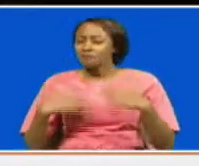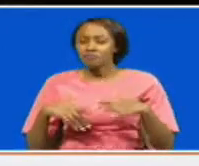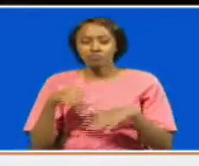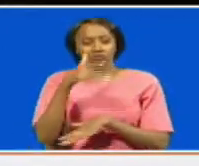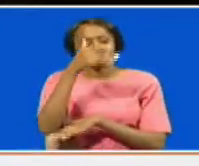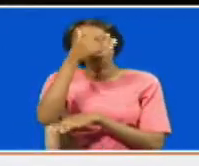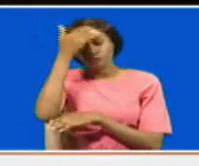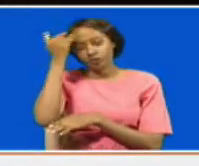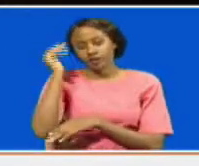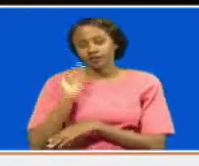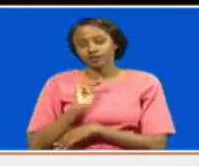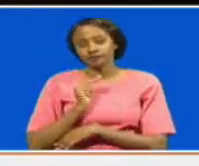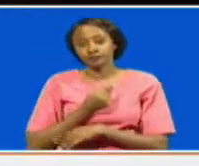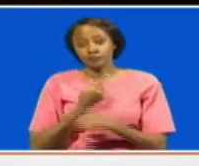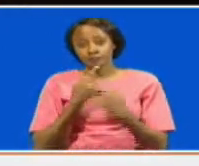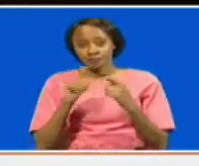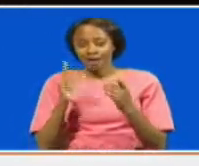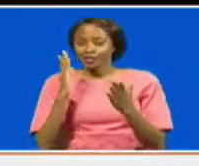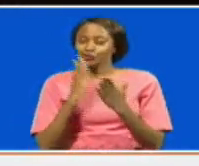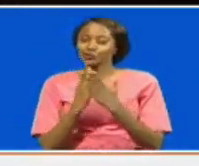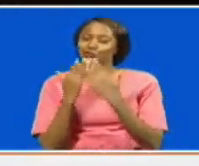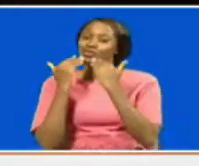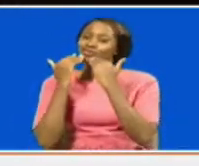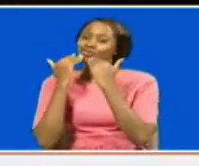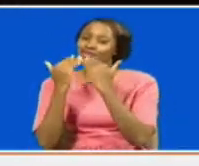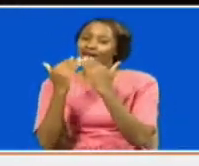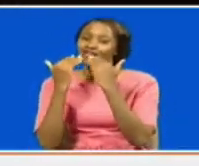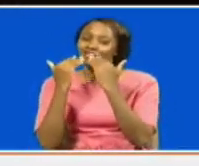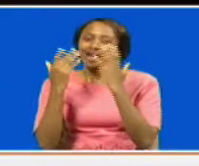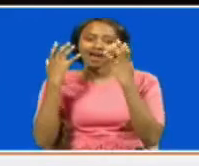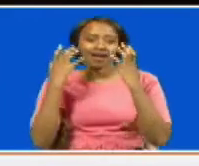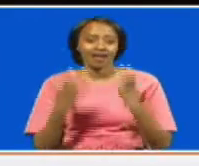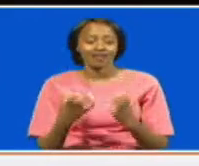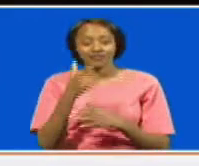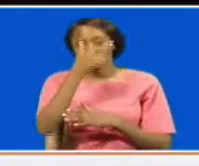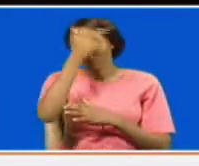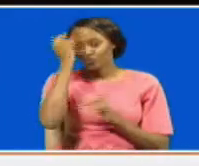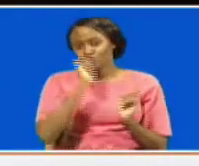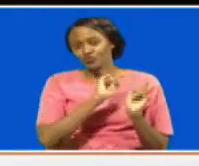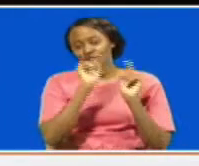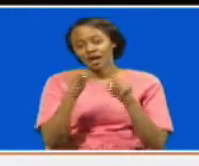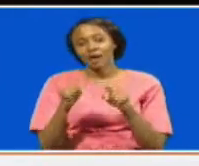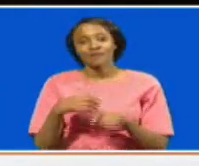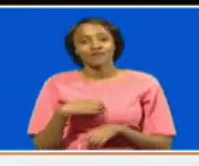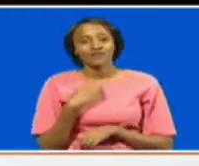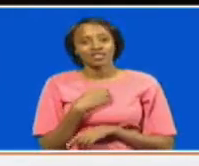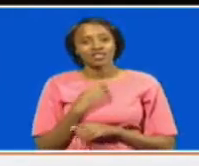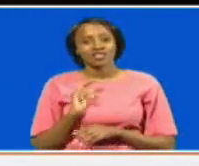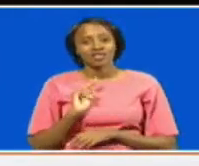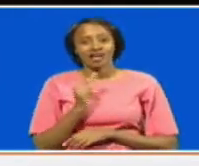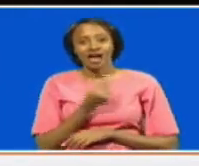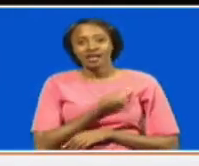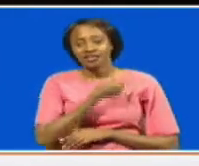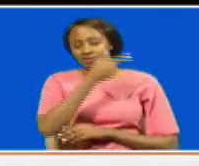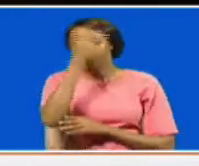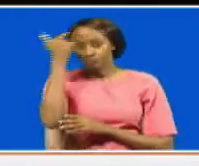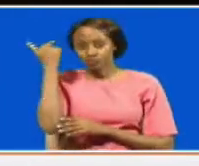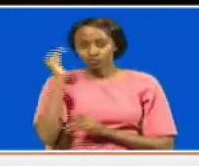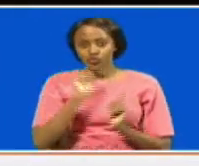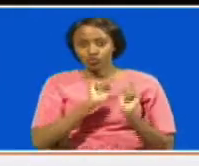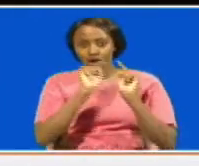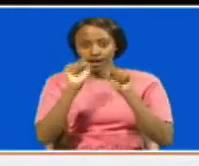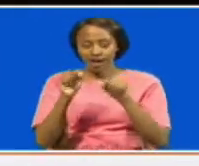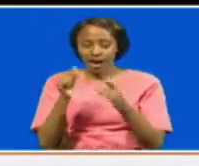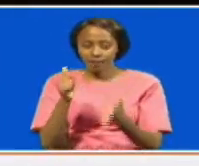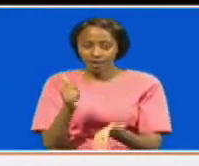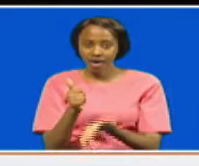Na kwetu ni shukrani kwa ukarimu wenu na pia kuja kututembelea hapa ili tuweze kusaidia